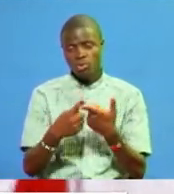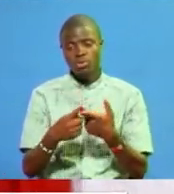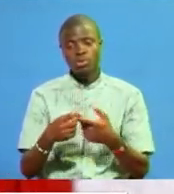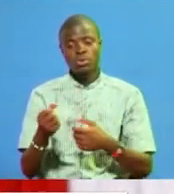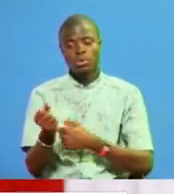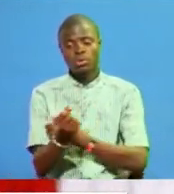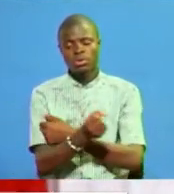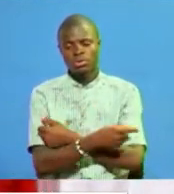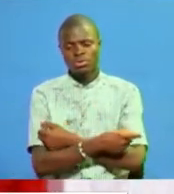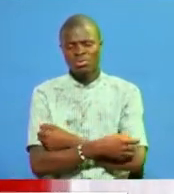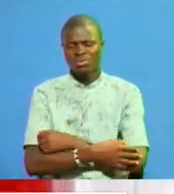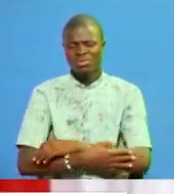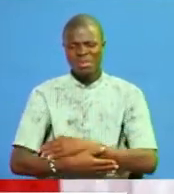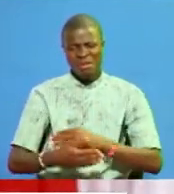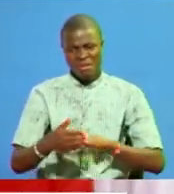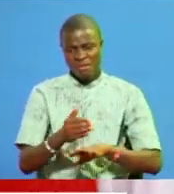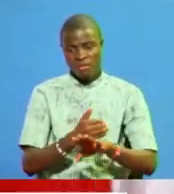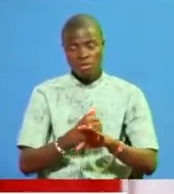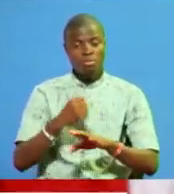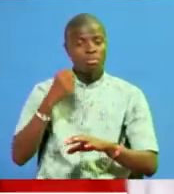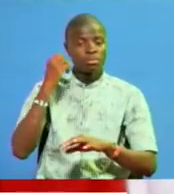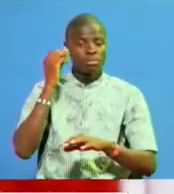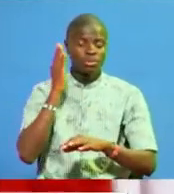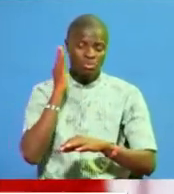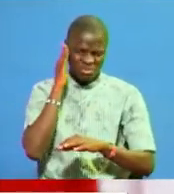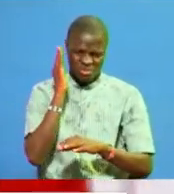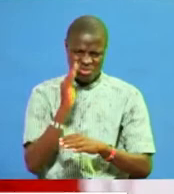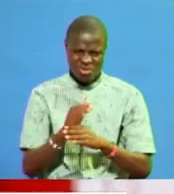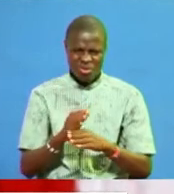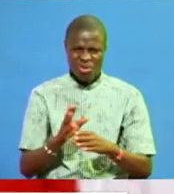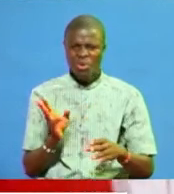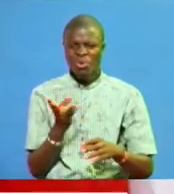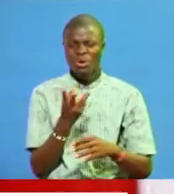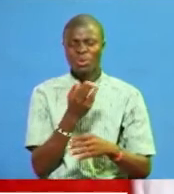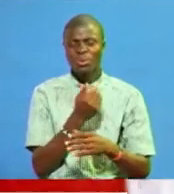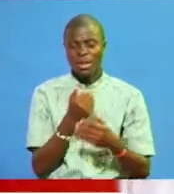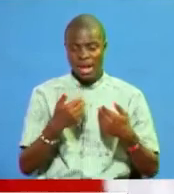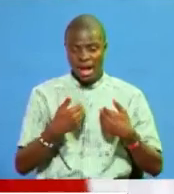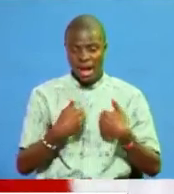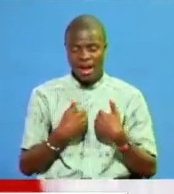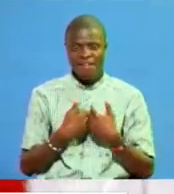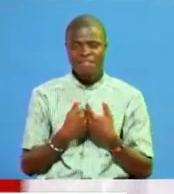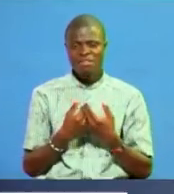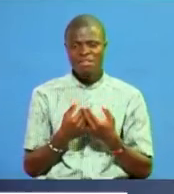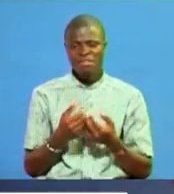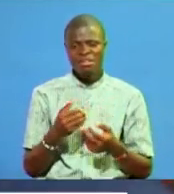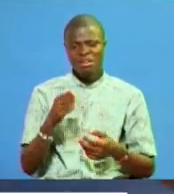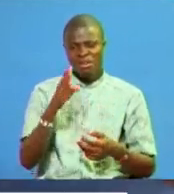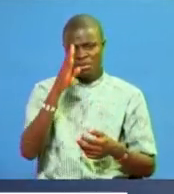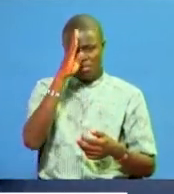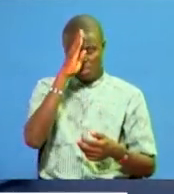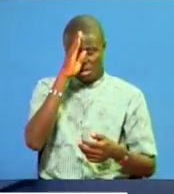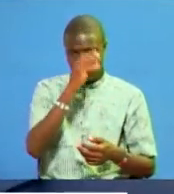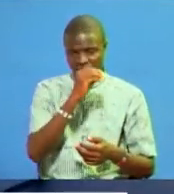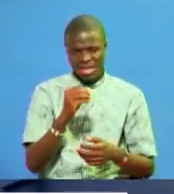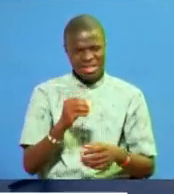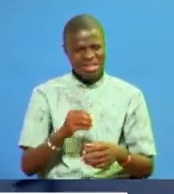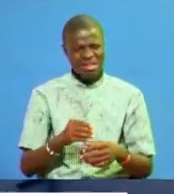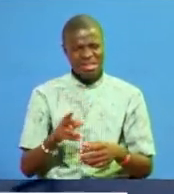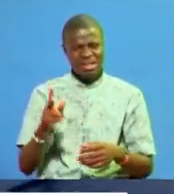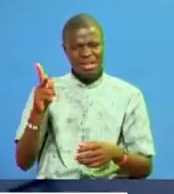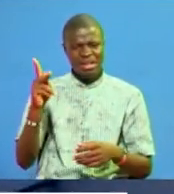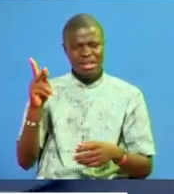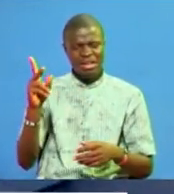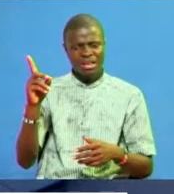Na kuanzia kesho, tutakuwa na polisi pale, tutakuwa na wanajeshi pale. The head of state